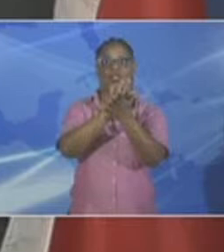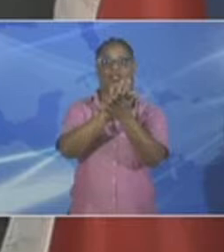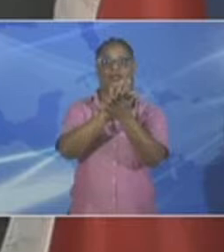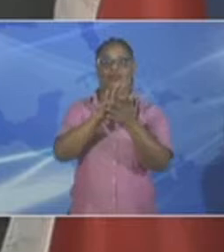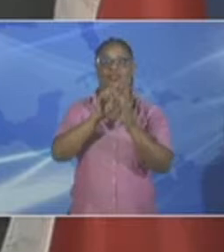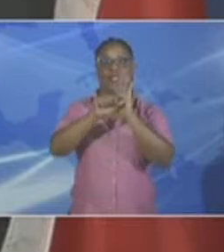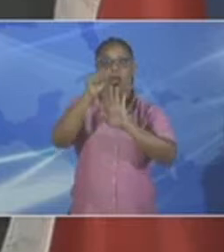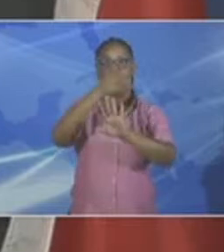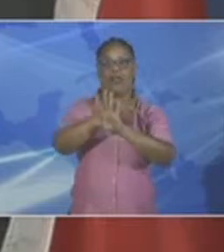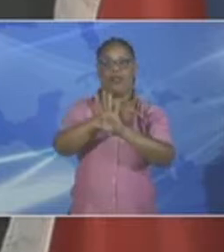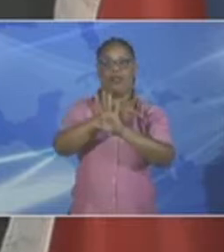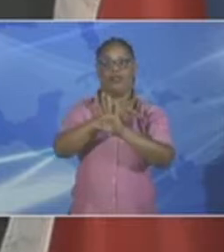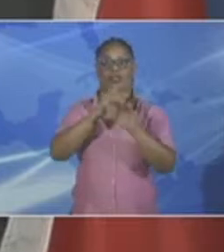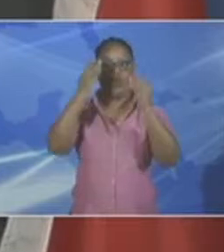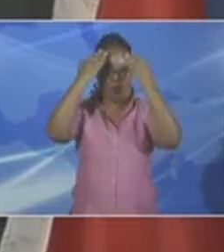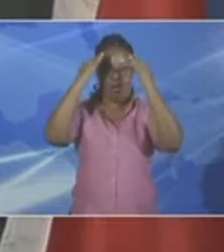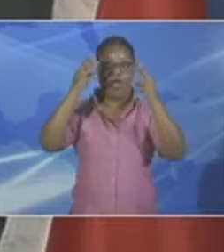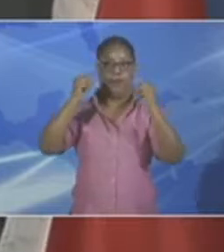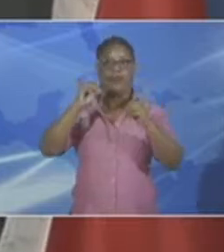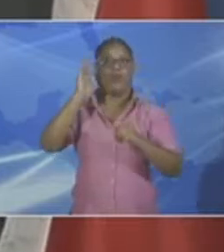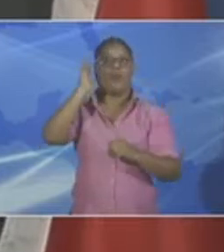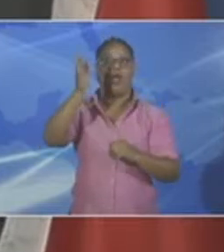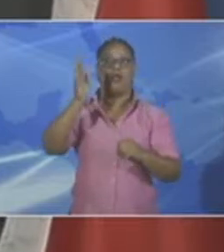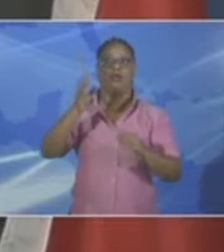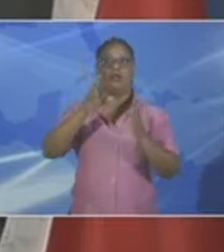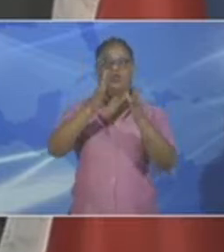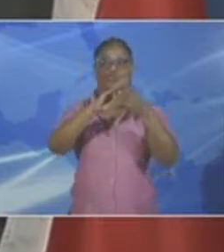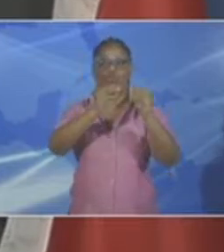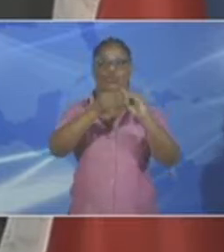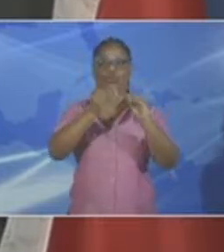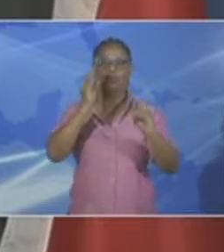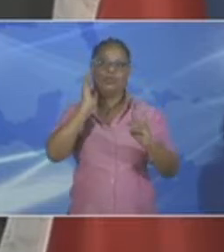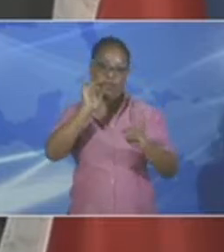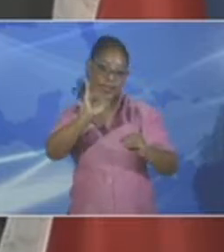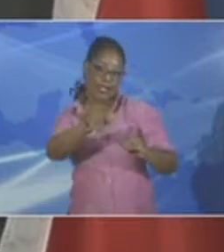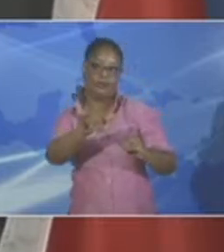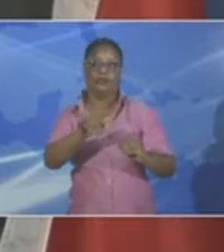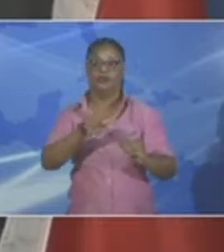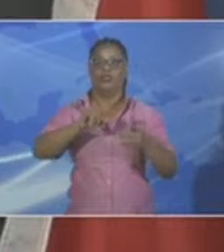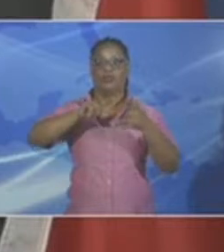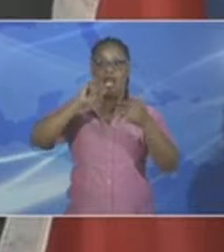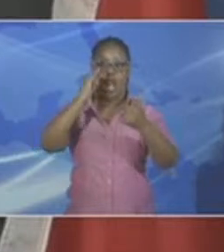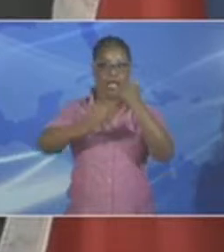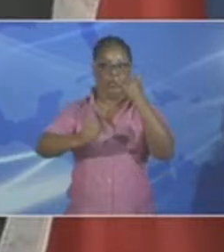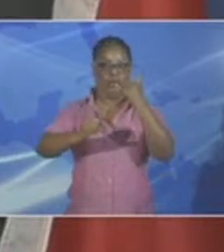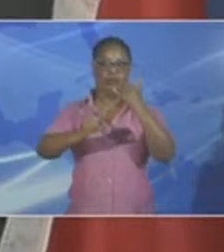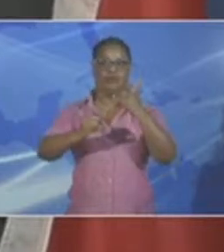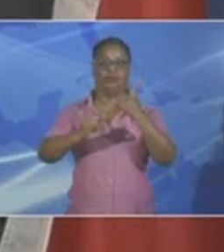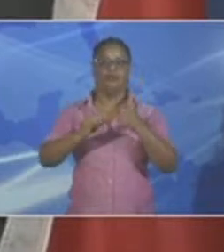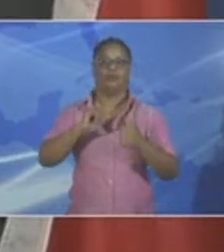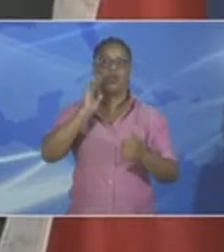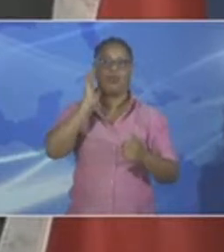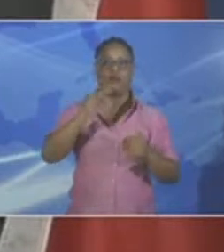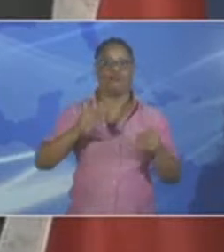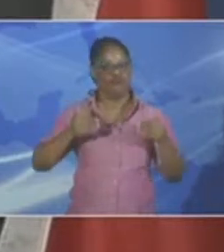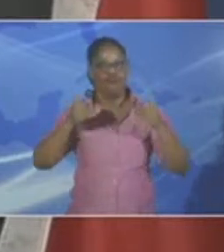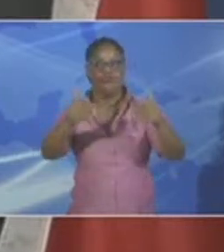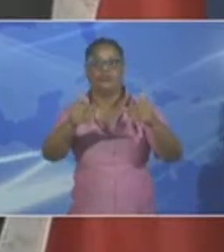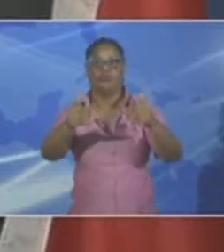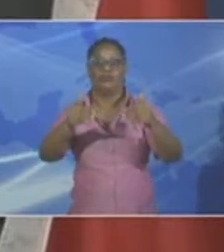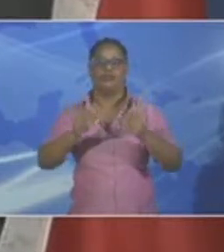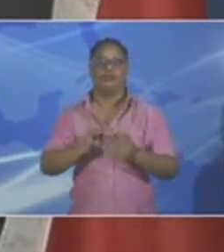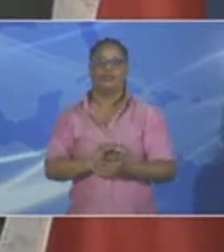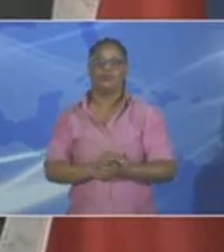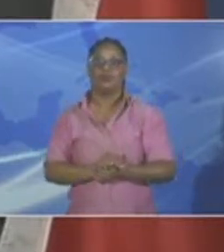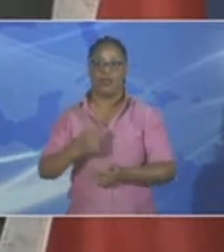is the last major hurdle that we have. And we're getting close to some semblance of normalcy. It was something that has rested on my shoulder, on